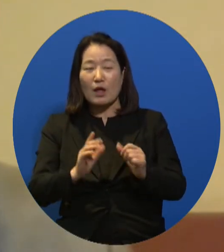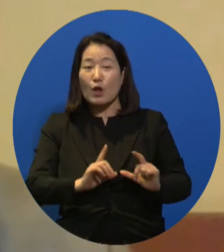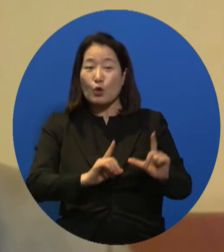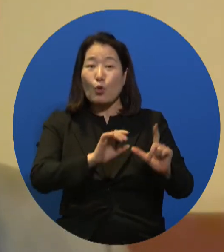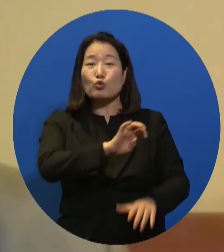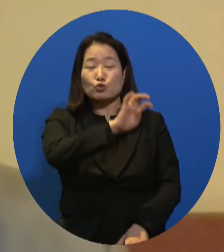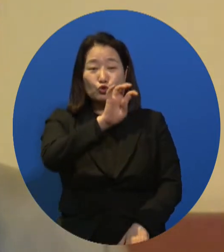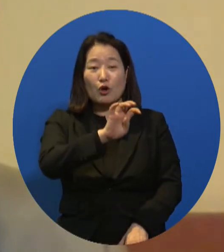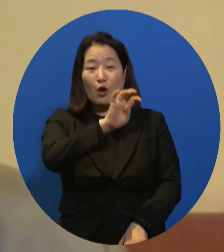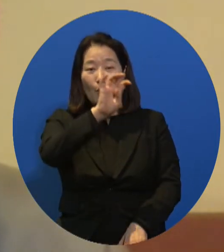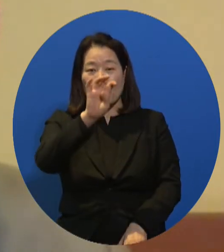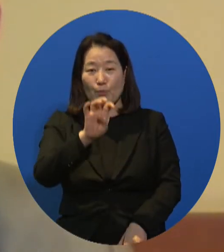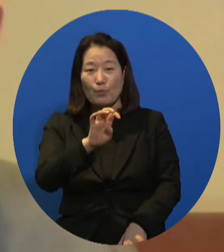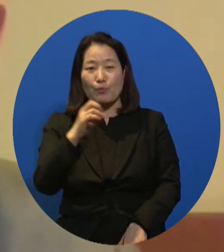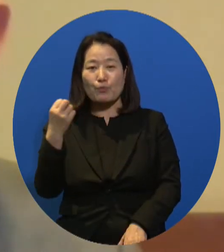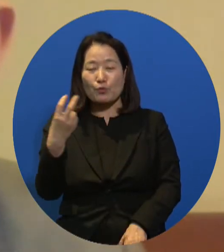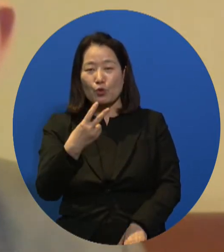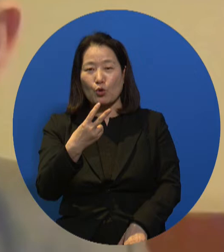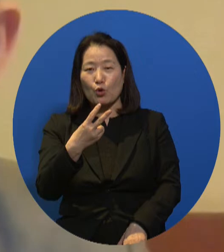too common.